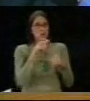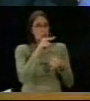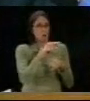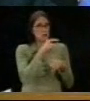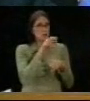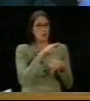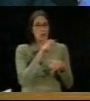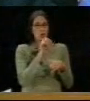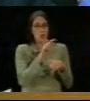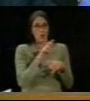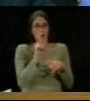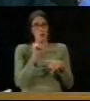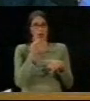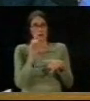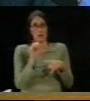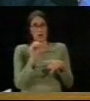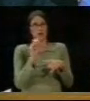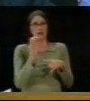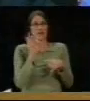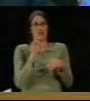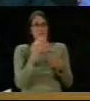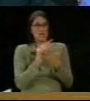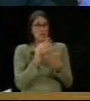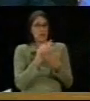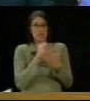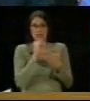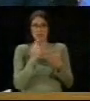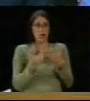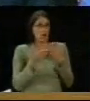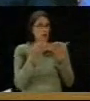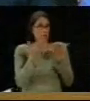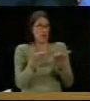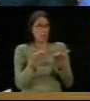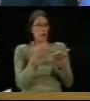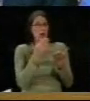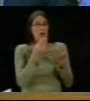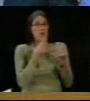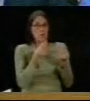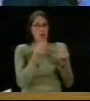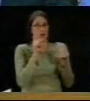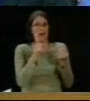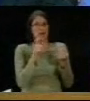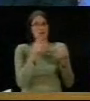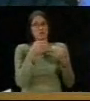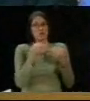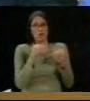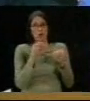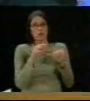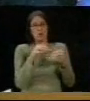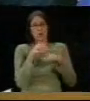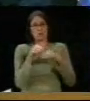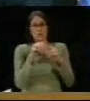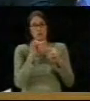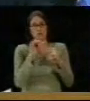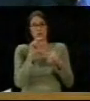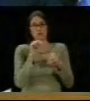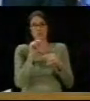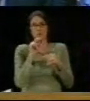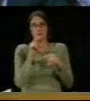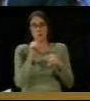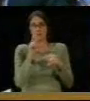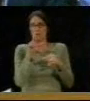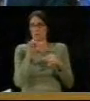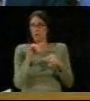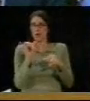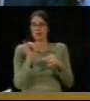or Knox County should the funding not be available and that property could be turned, or it could sit in inventory.